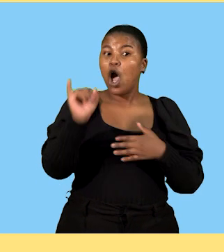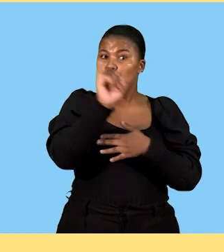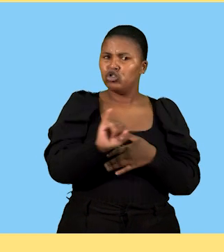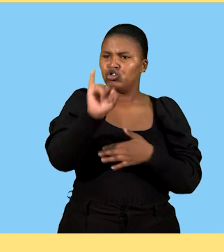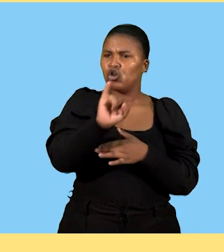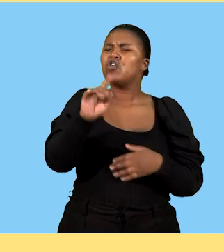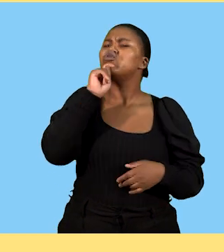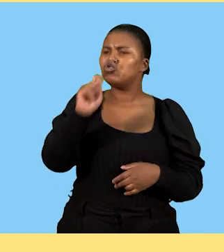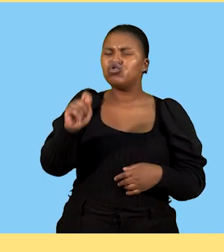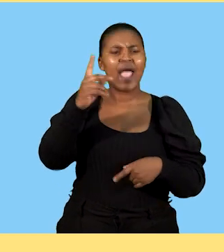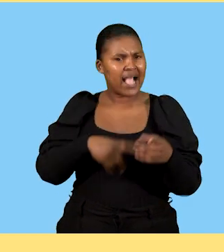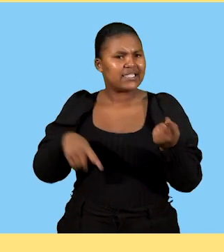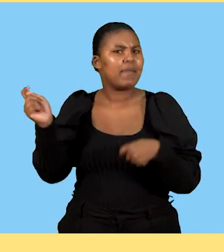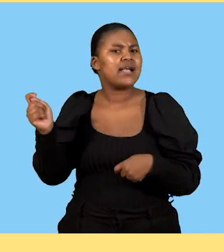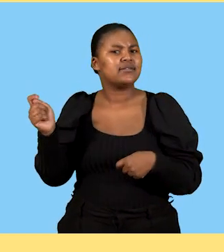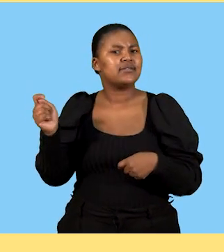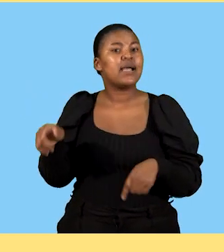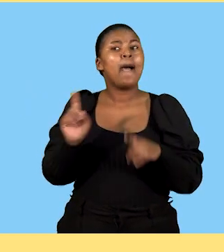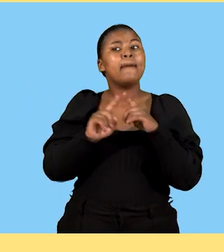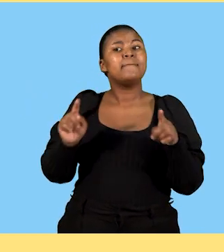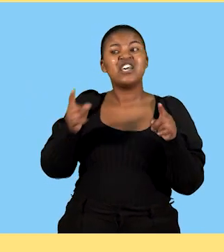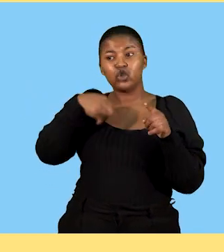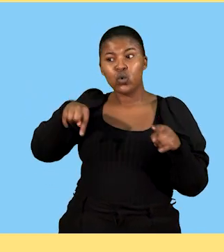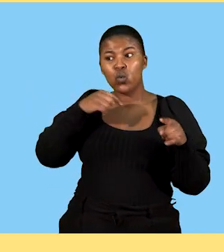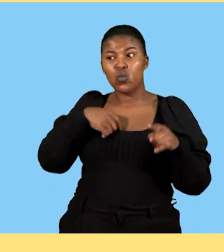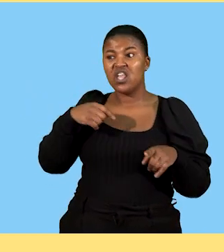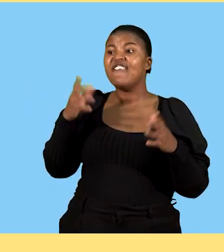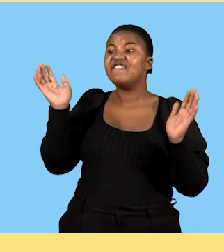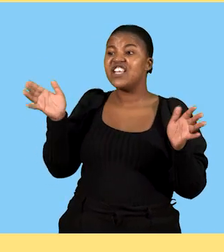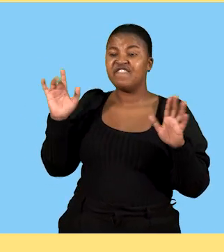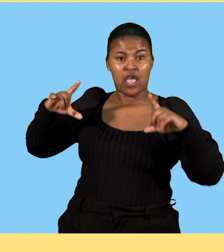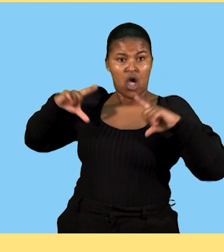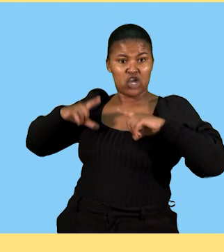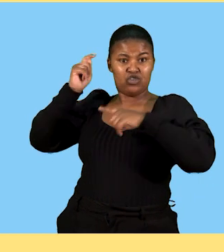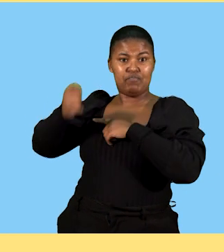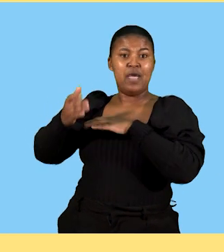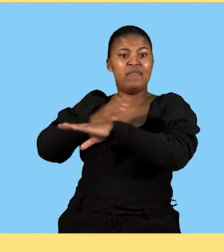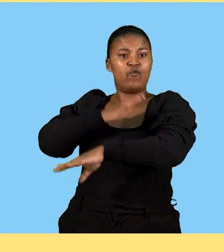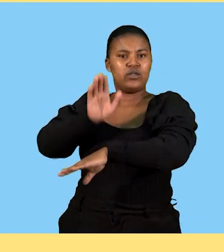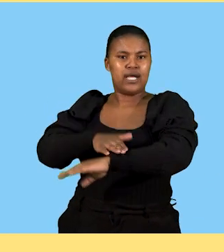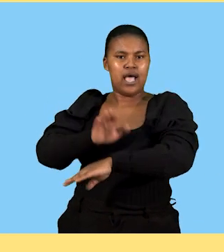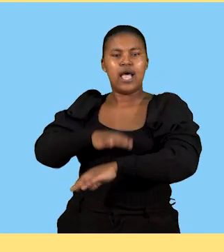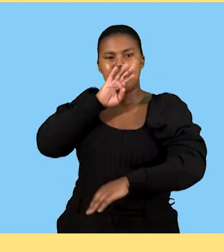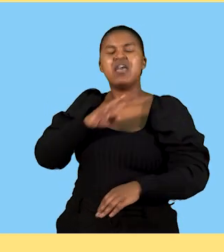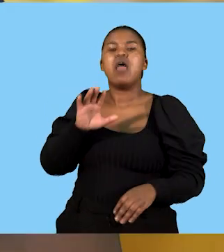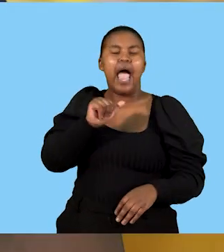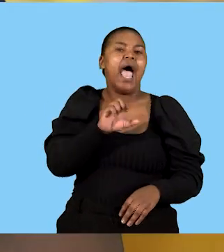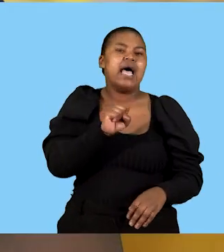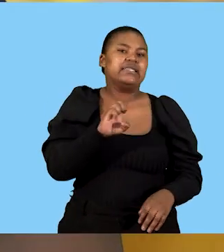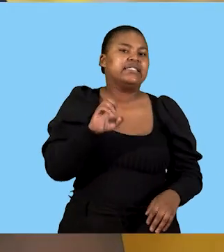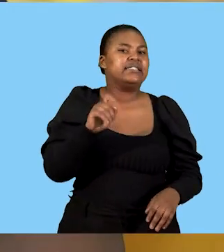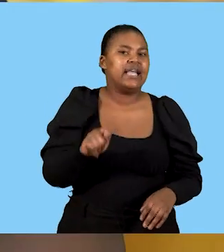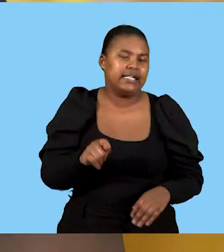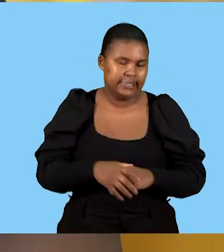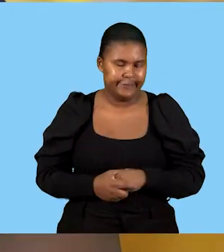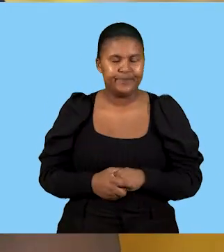an expense which was initially debited, but the moment we have prepaid, we therefore credit it in a way to decrease